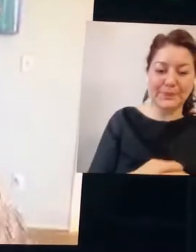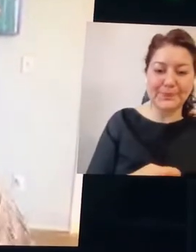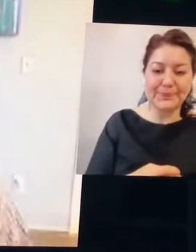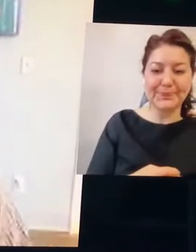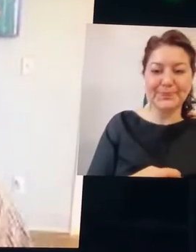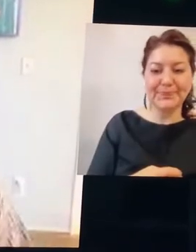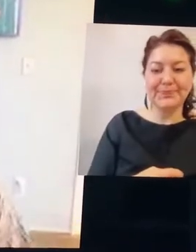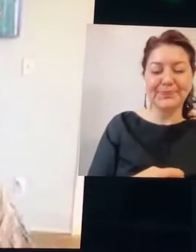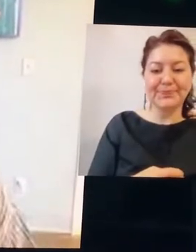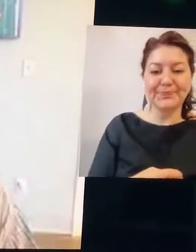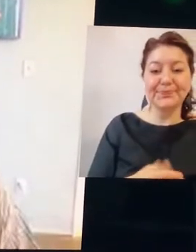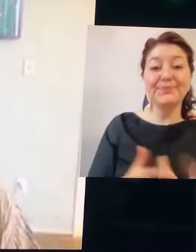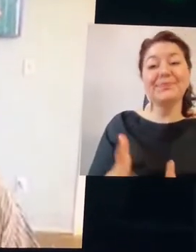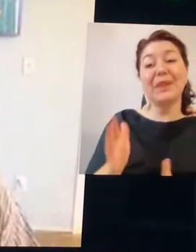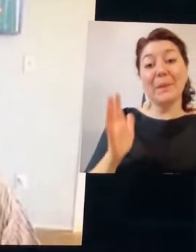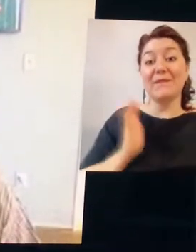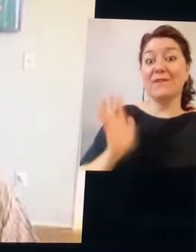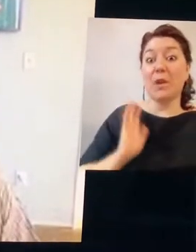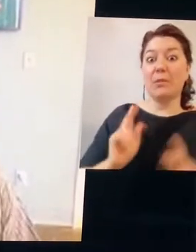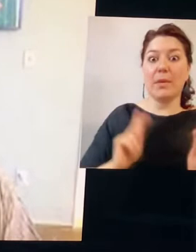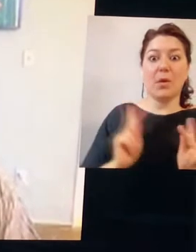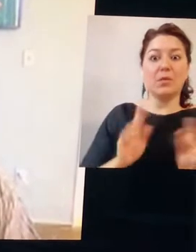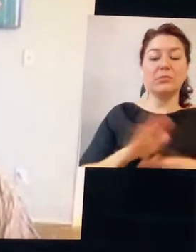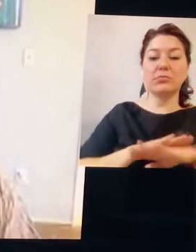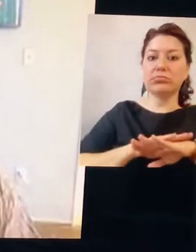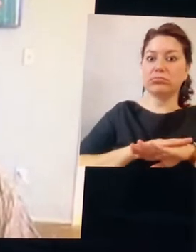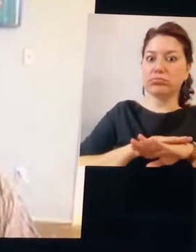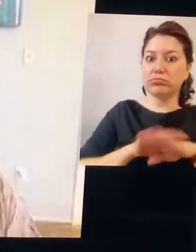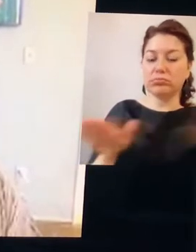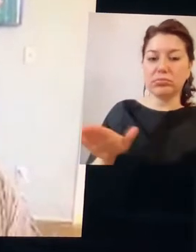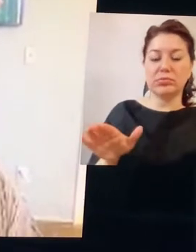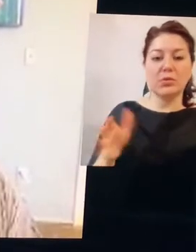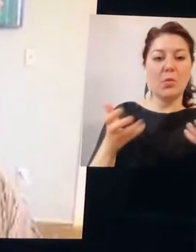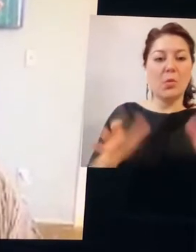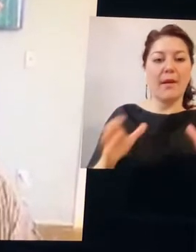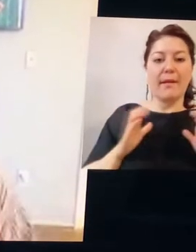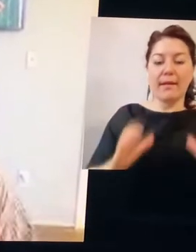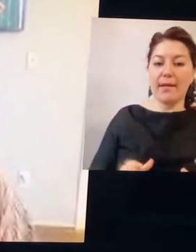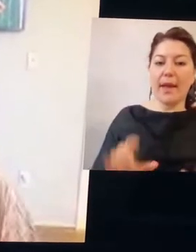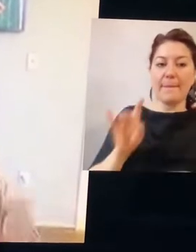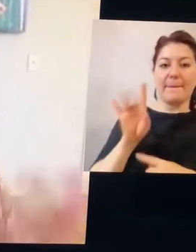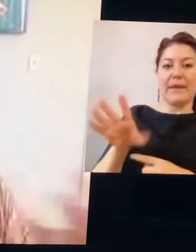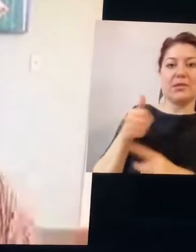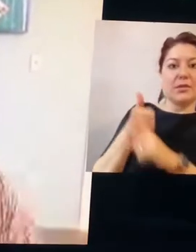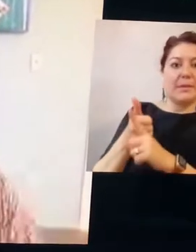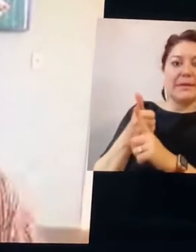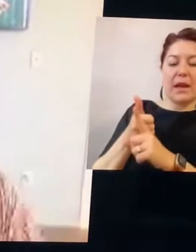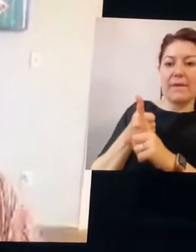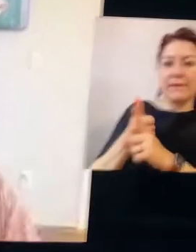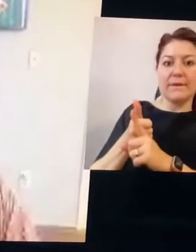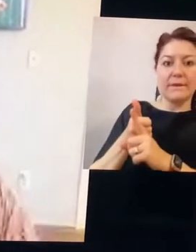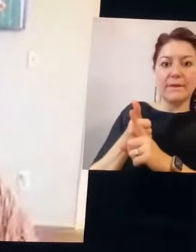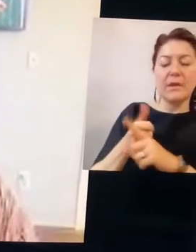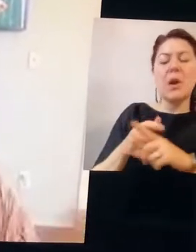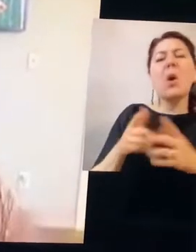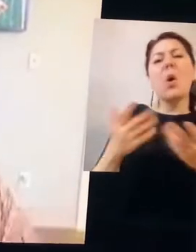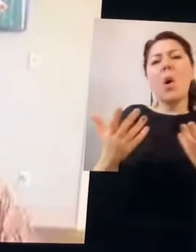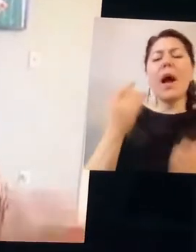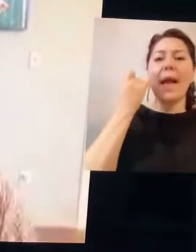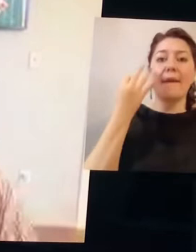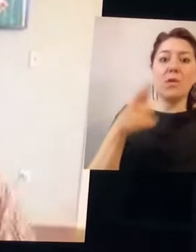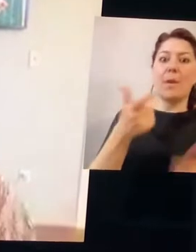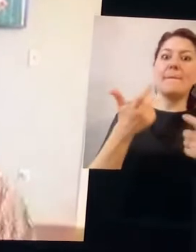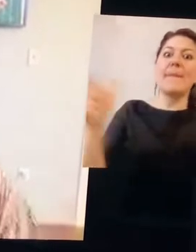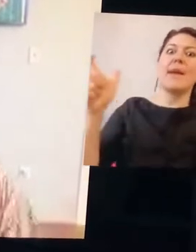a no-no for to have a client pitch themselves. The kind of the case if you're a big star, you know, if